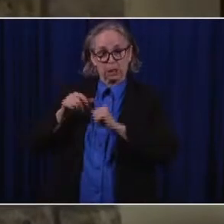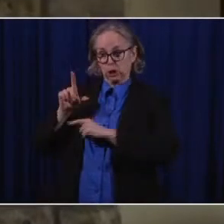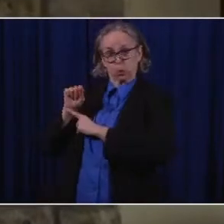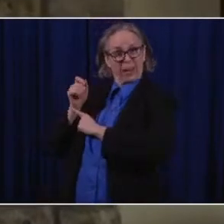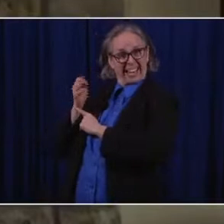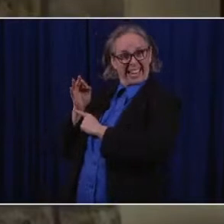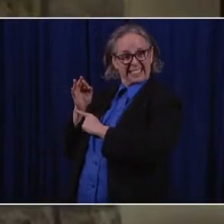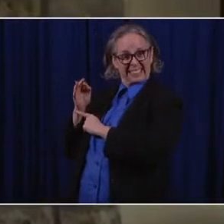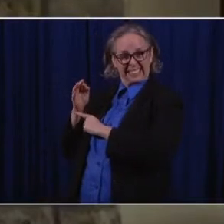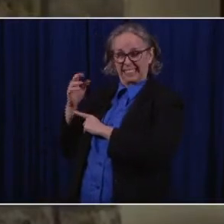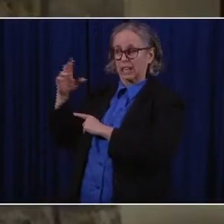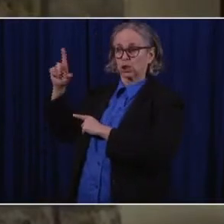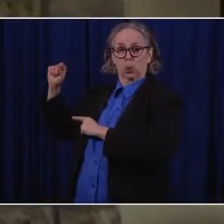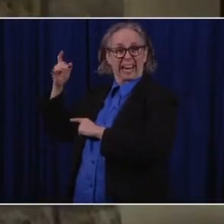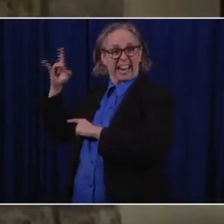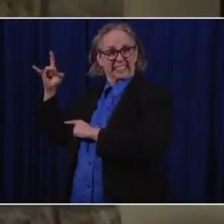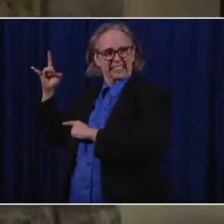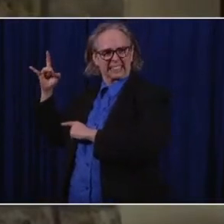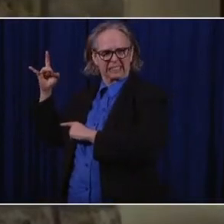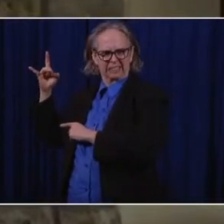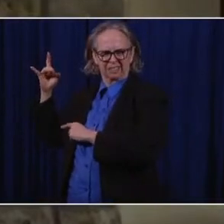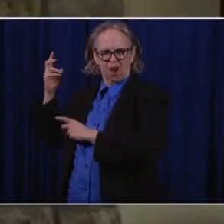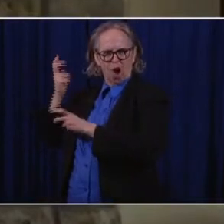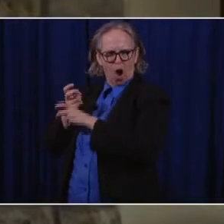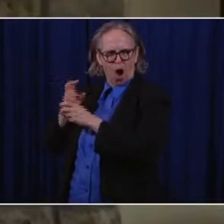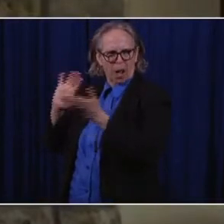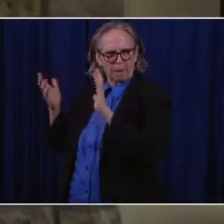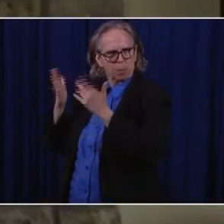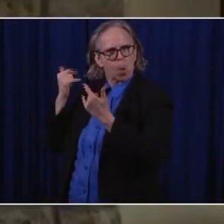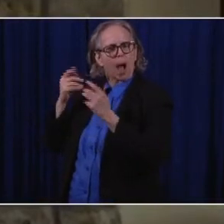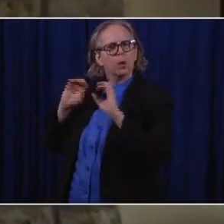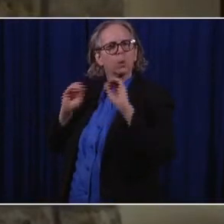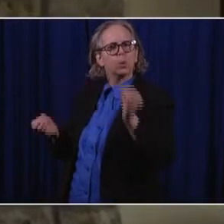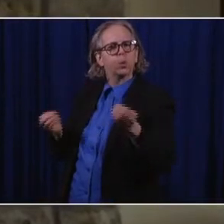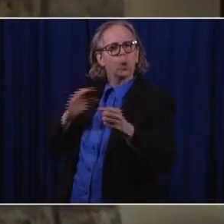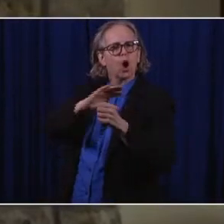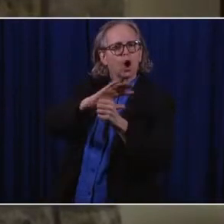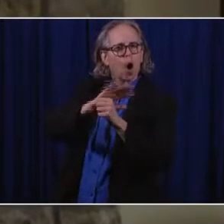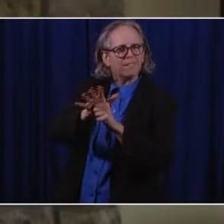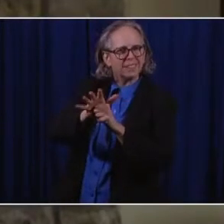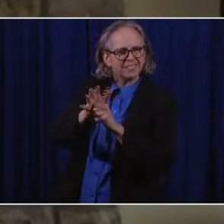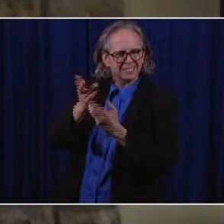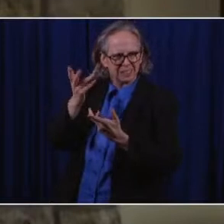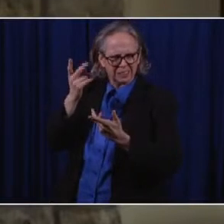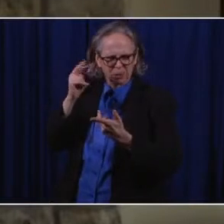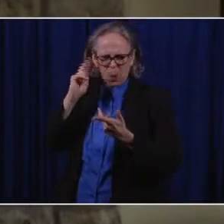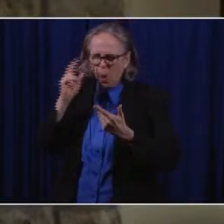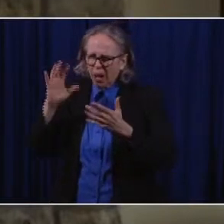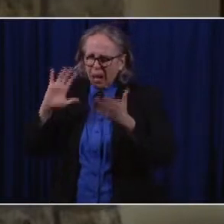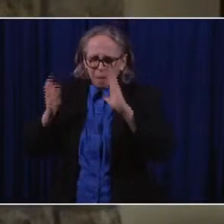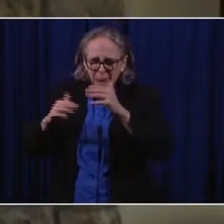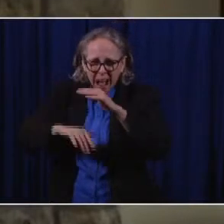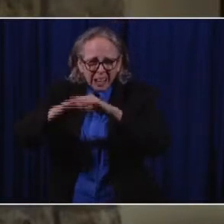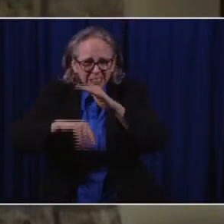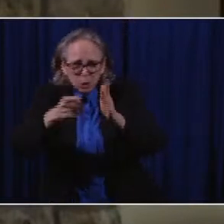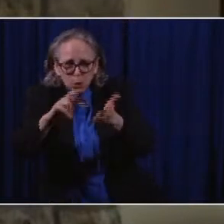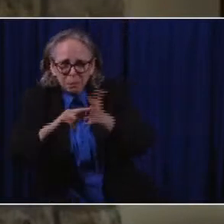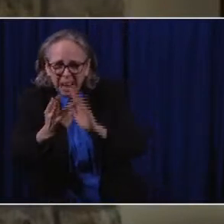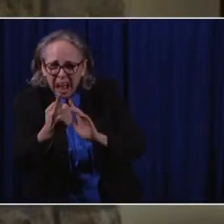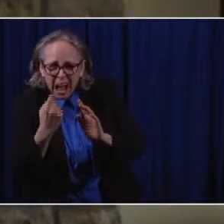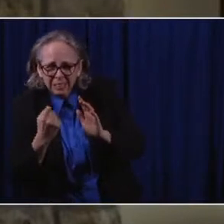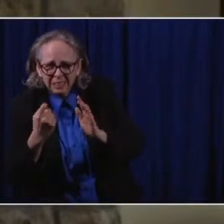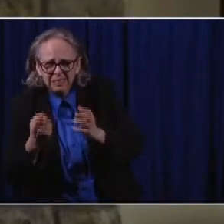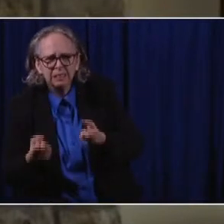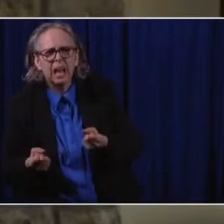total capacity, are you talking about the capacity, Jack? Or are you talking about how many people are in